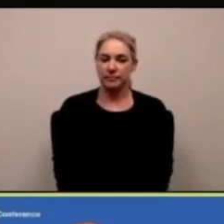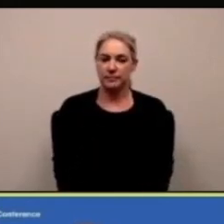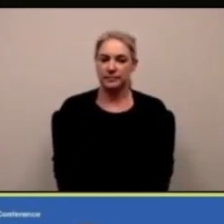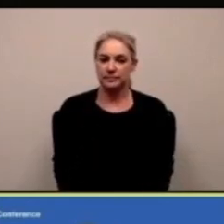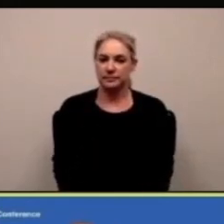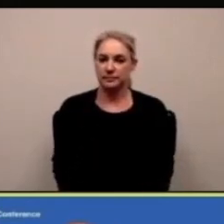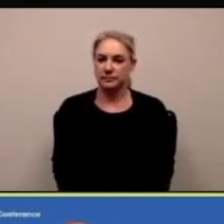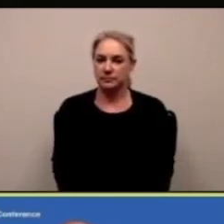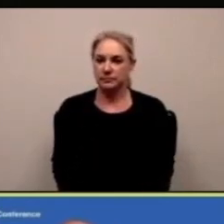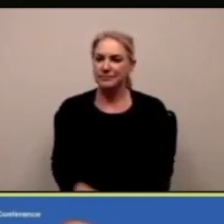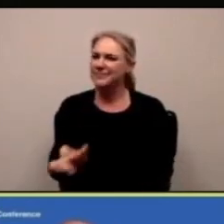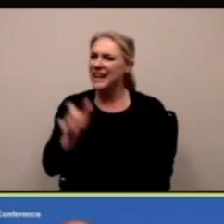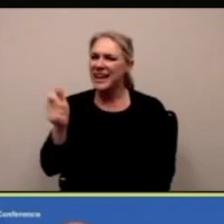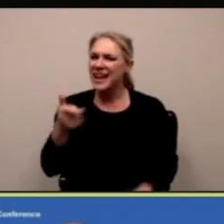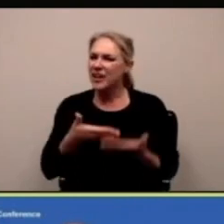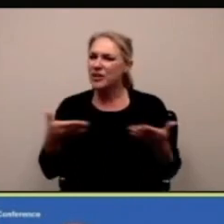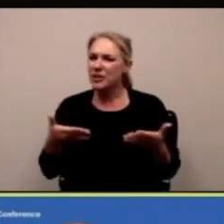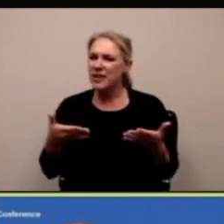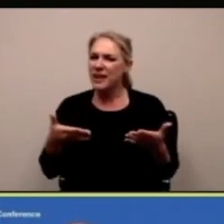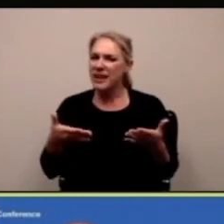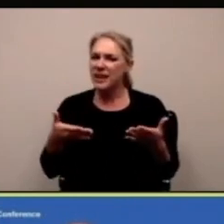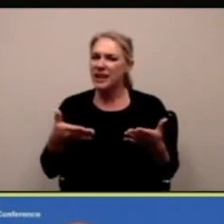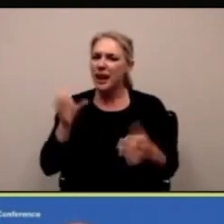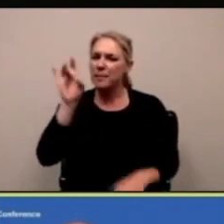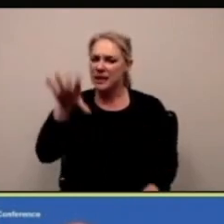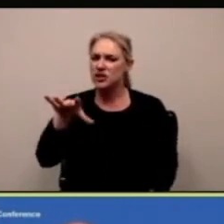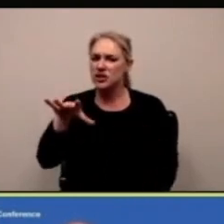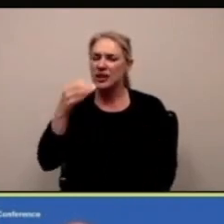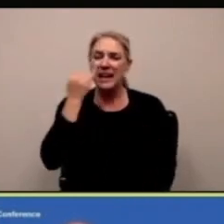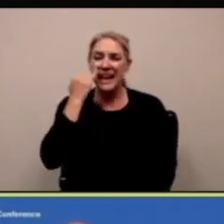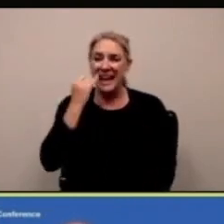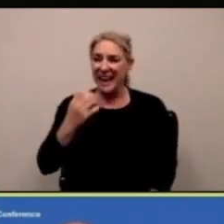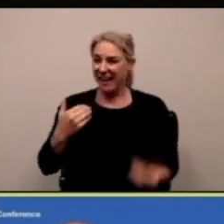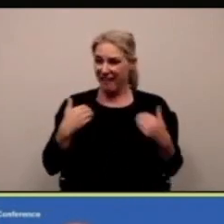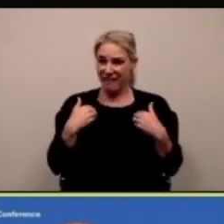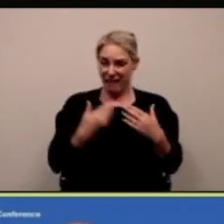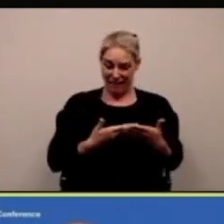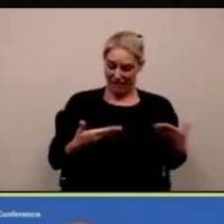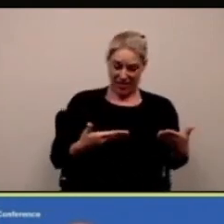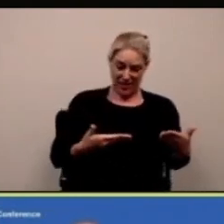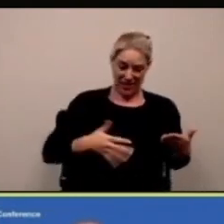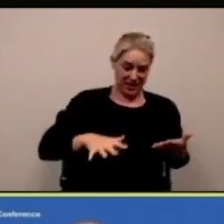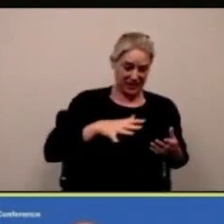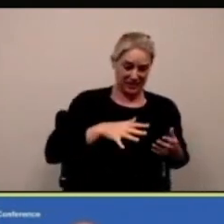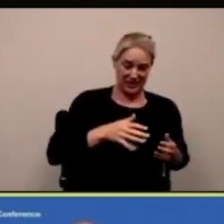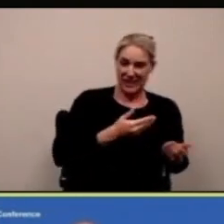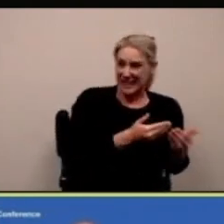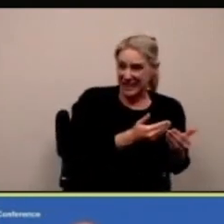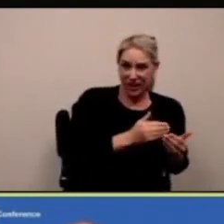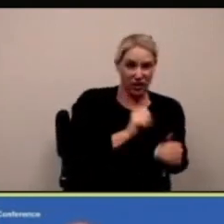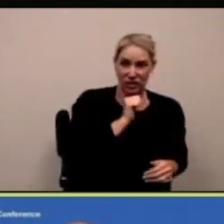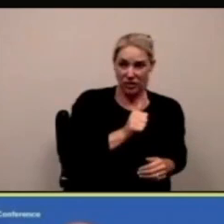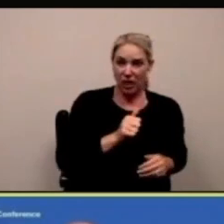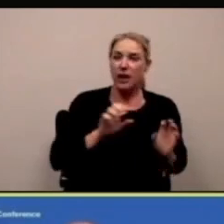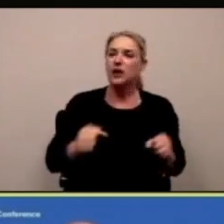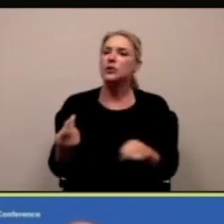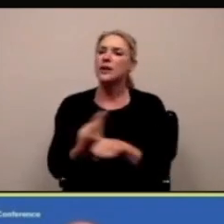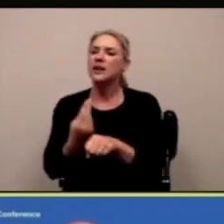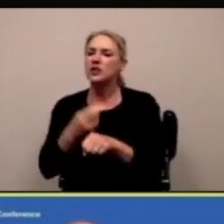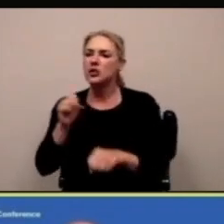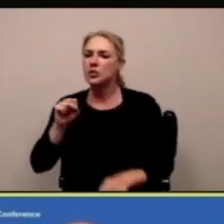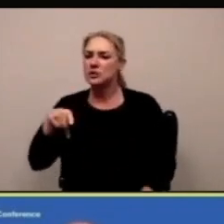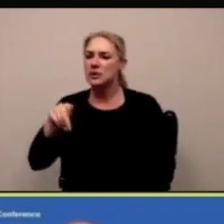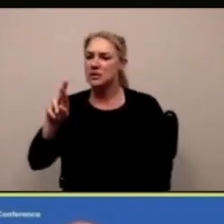that. The other thing too is I mentioned that if students don't have objects around them or they can't take a picture of it, you can use the sprites that are available to